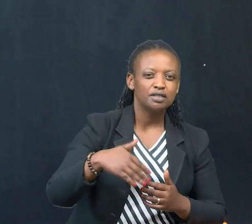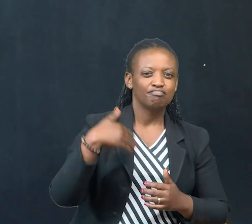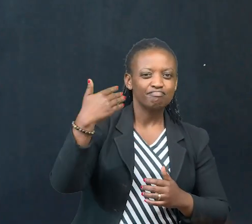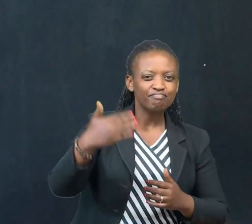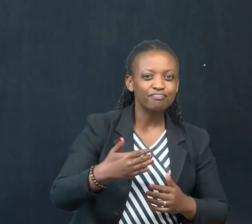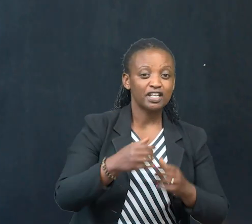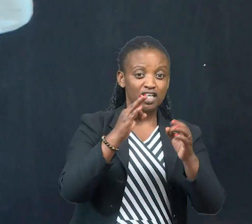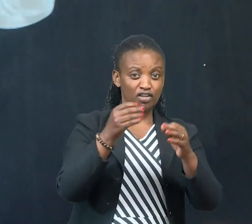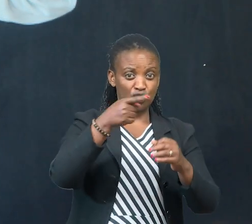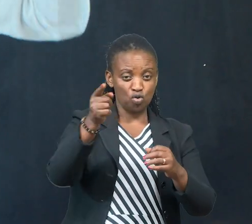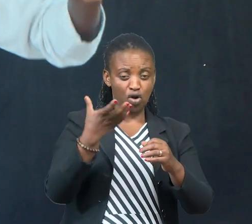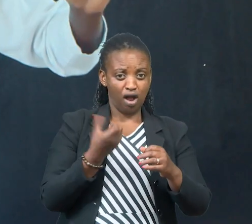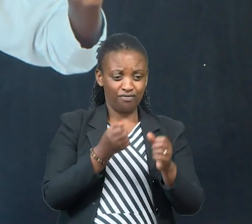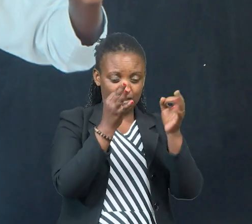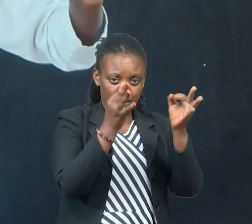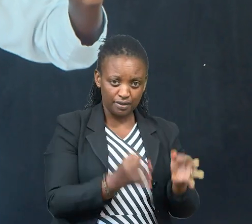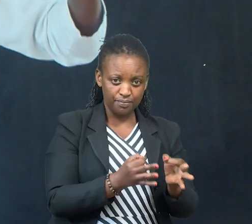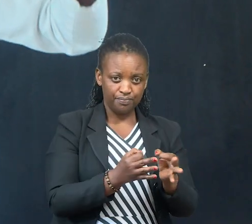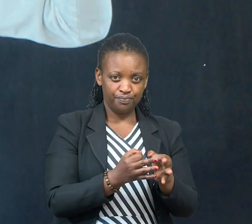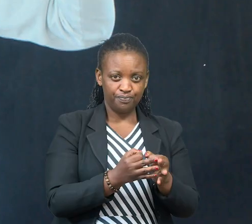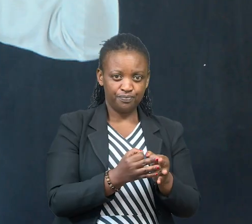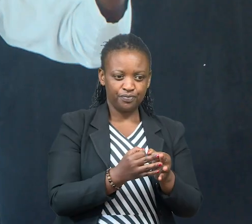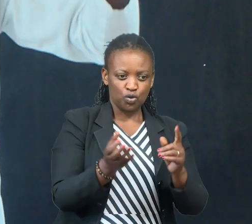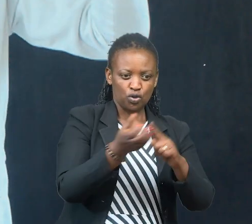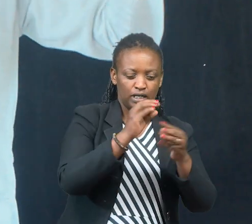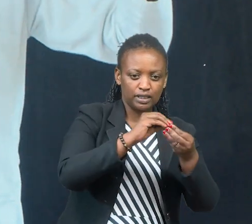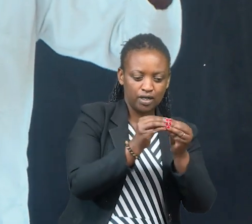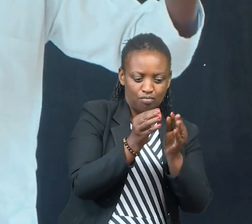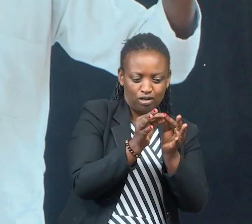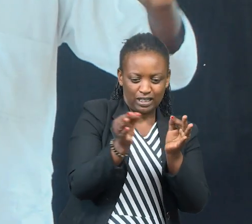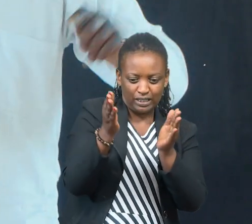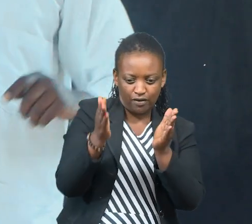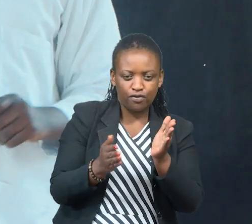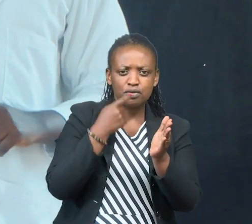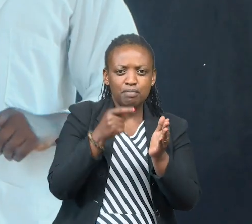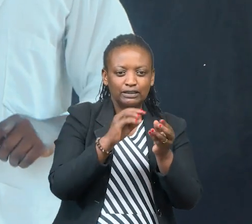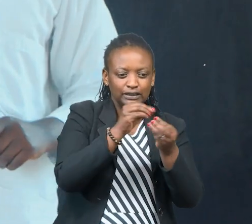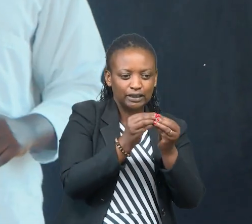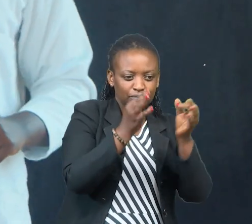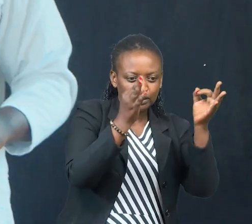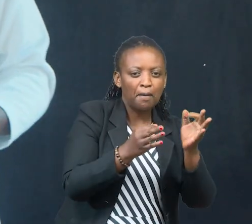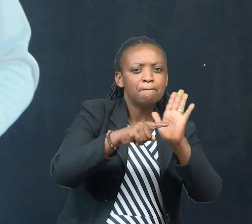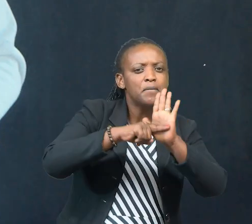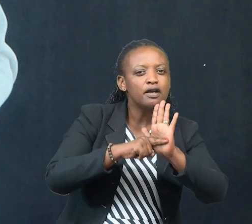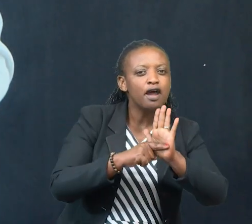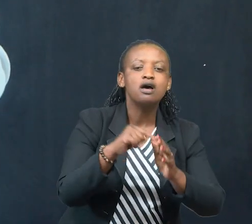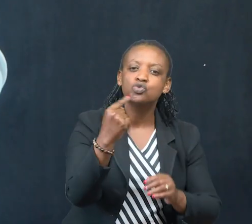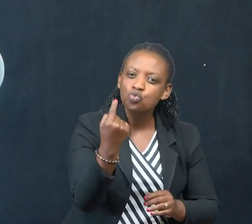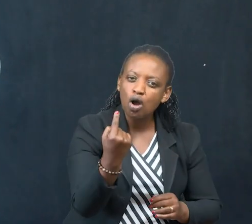Always, when you have objects, okay? Yes. To get the number of intervals, you have to take the number of objects